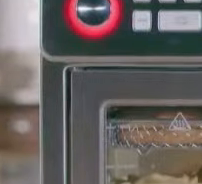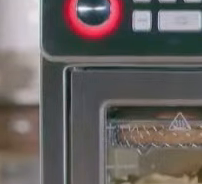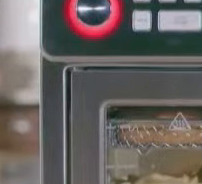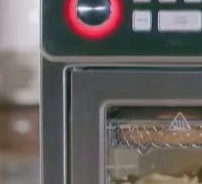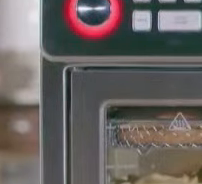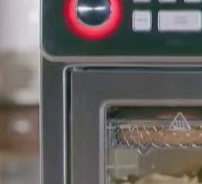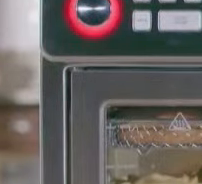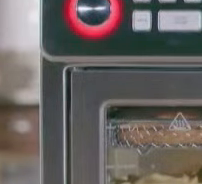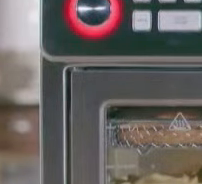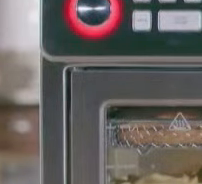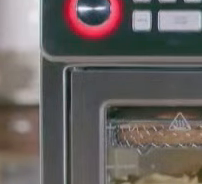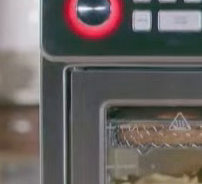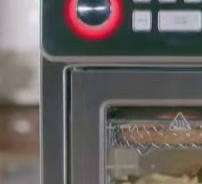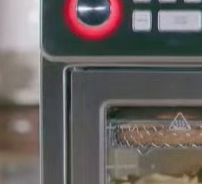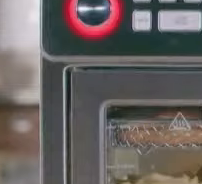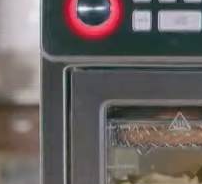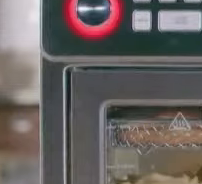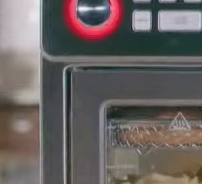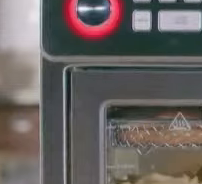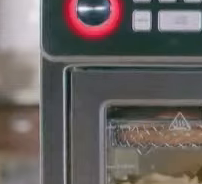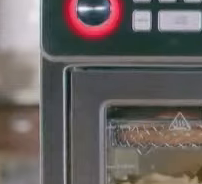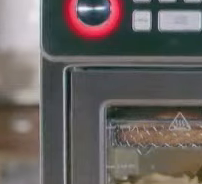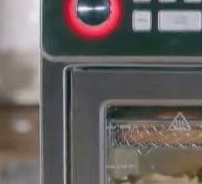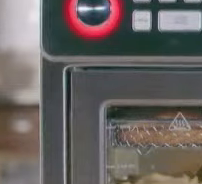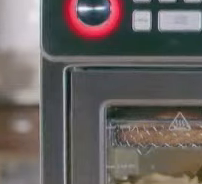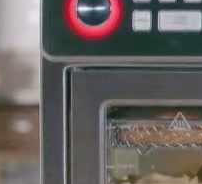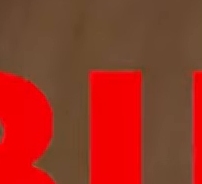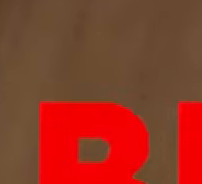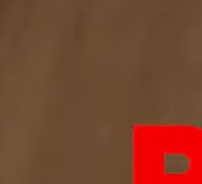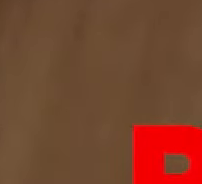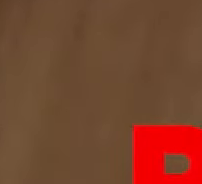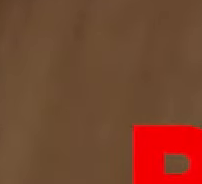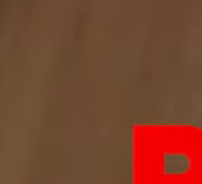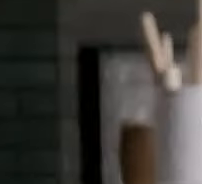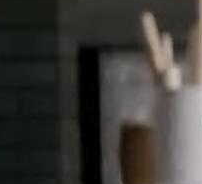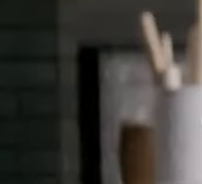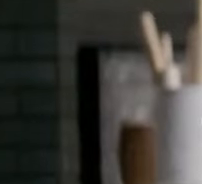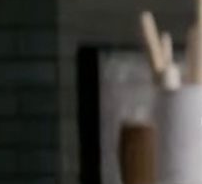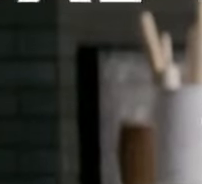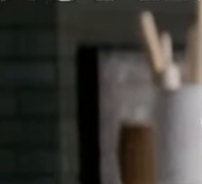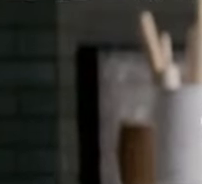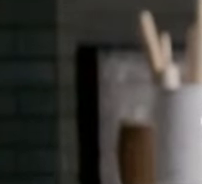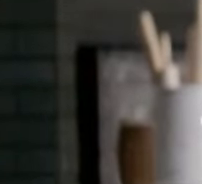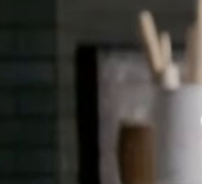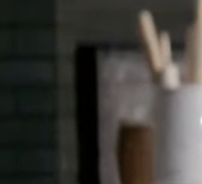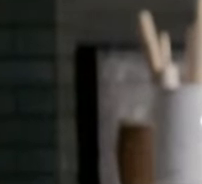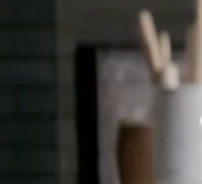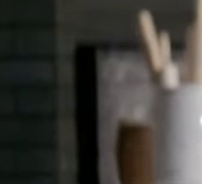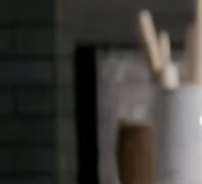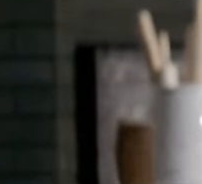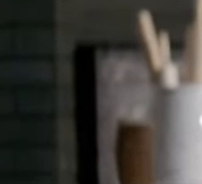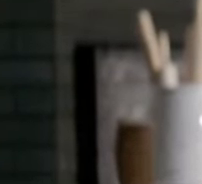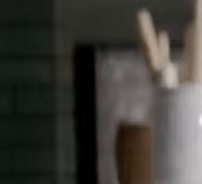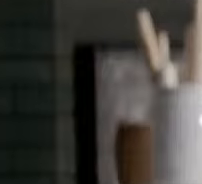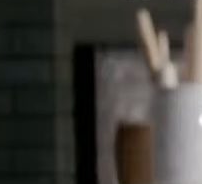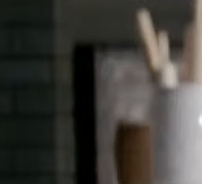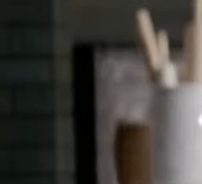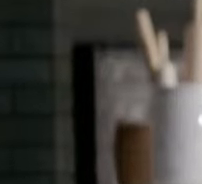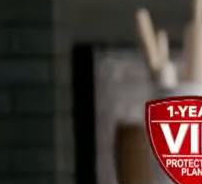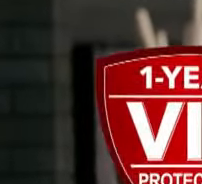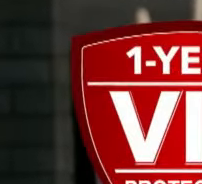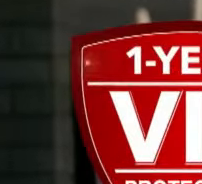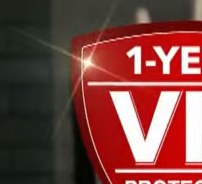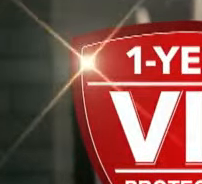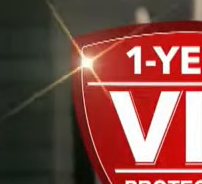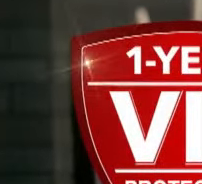free recipe book in your home for 30 days for just $14.99. But wait, we'll automatically upgrade you to his deluxe cooking kit and